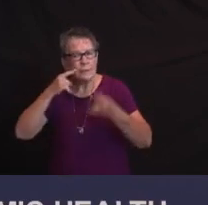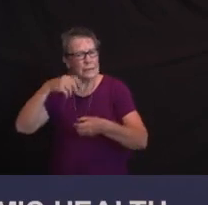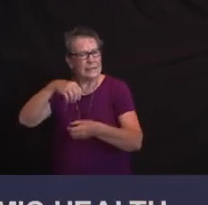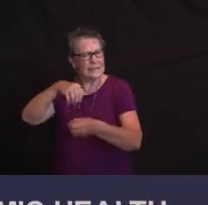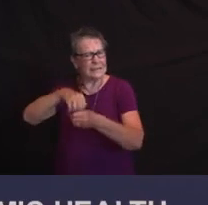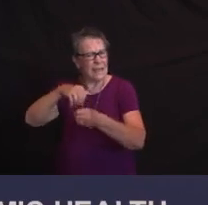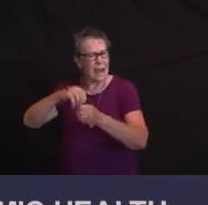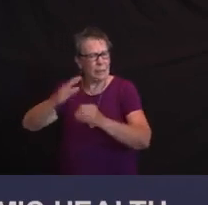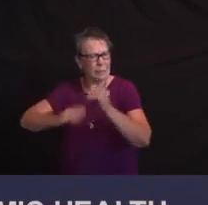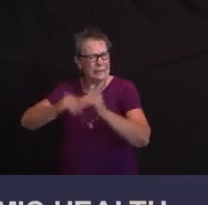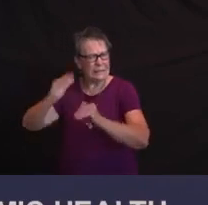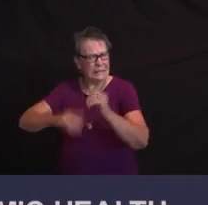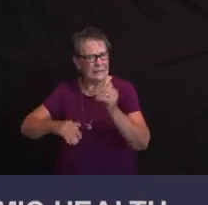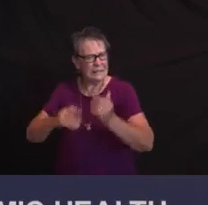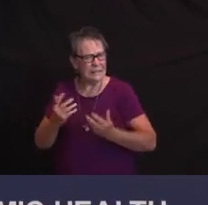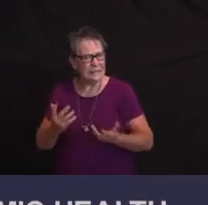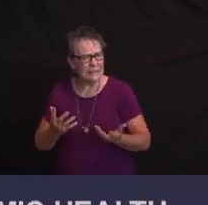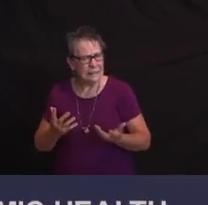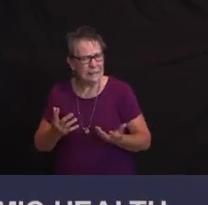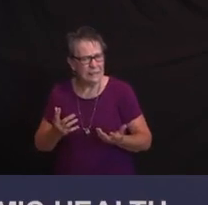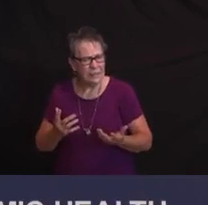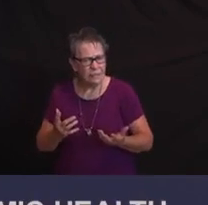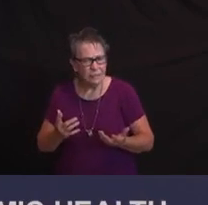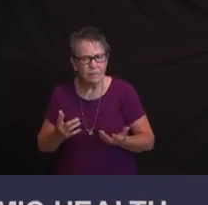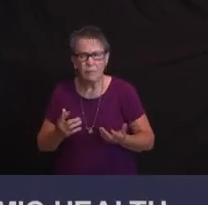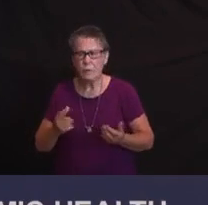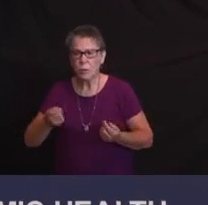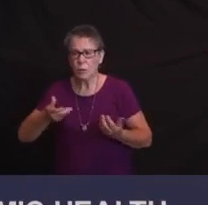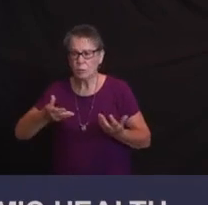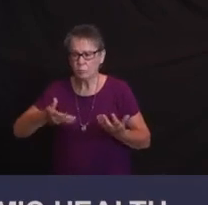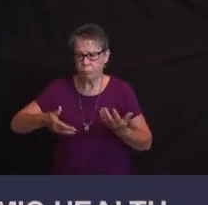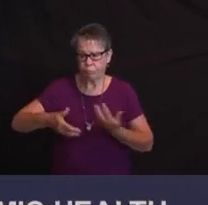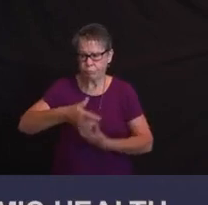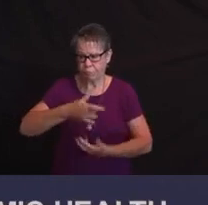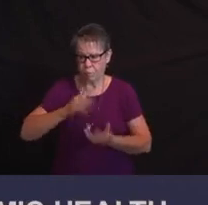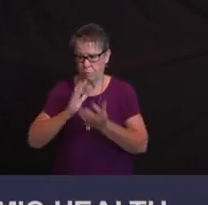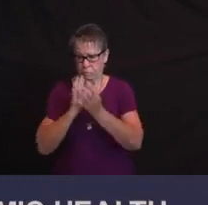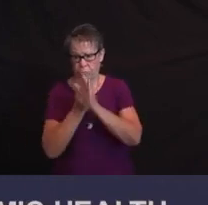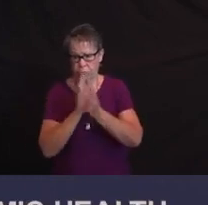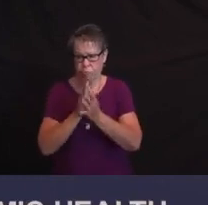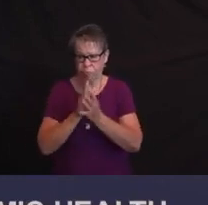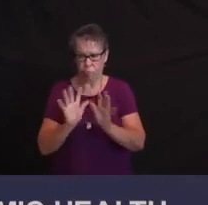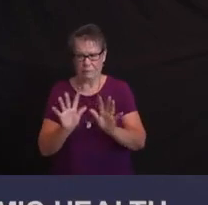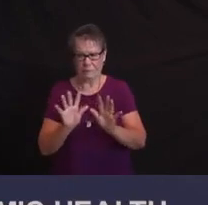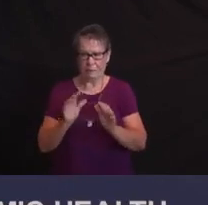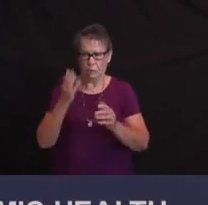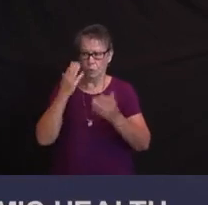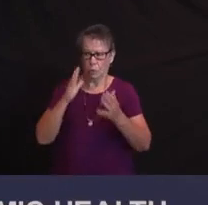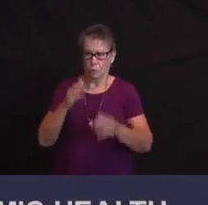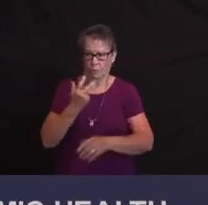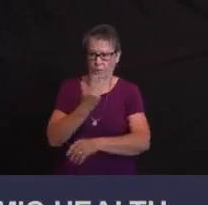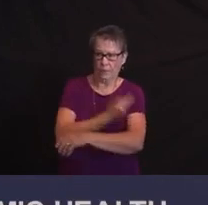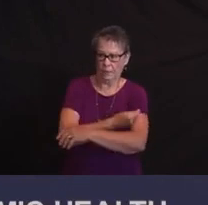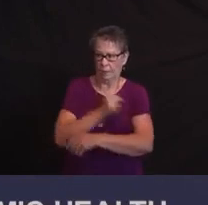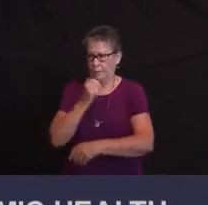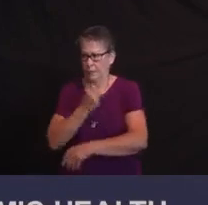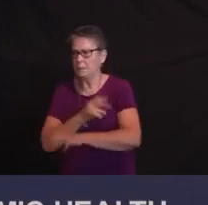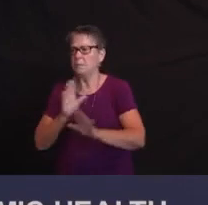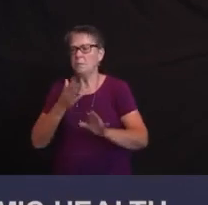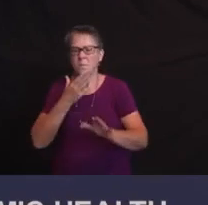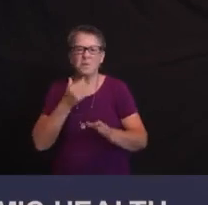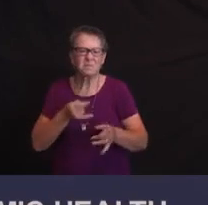status of the people you're with. And the more crowded it is, the more reason it is to do that. Is that fair to say?